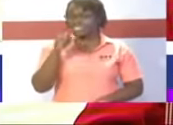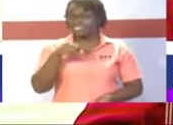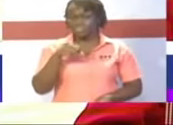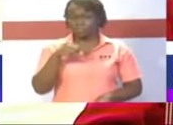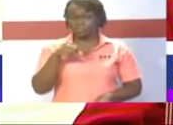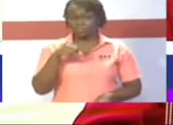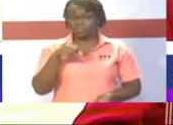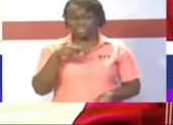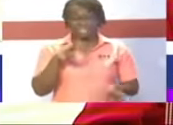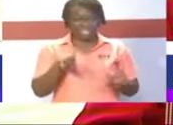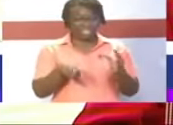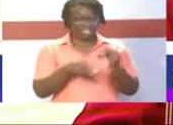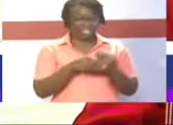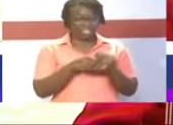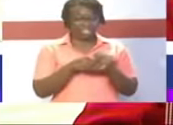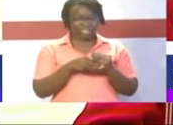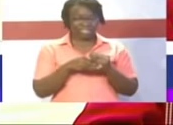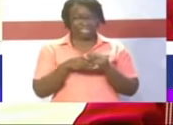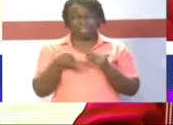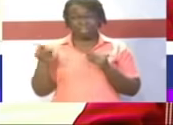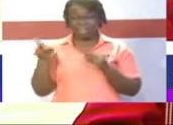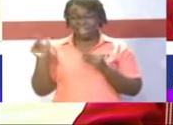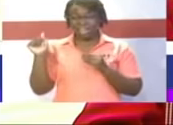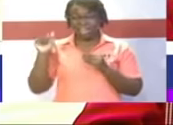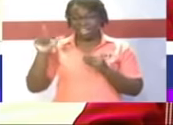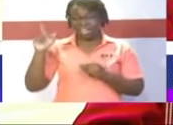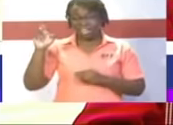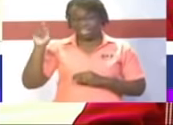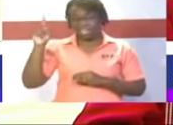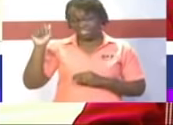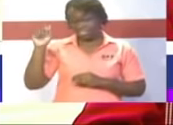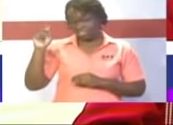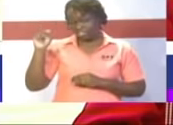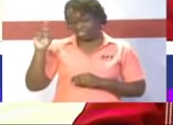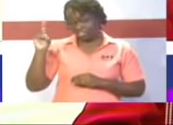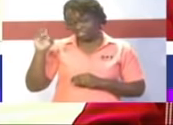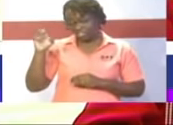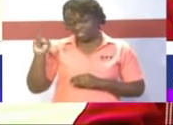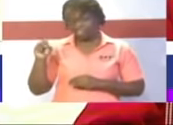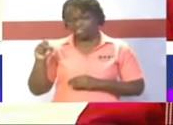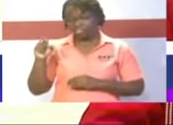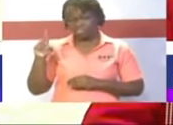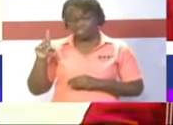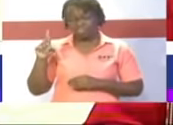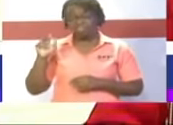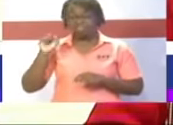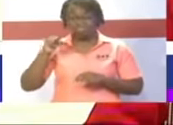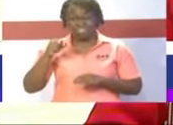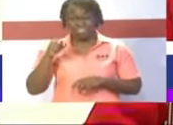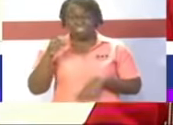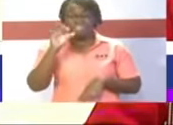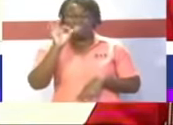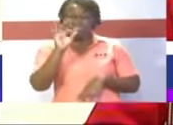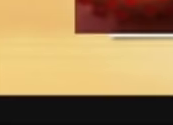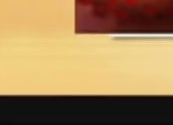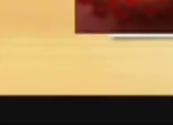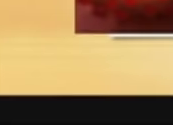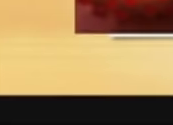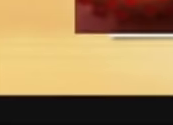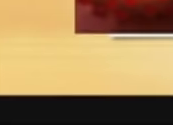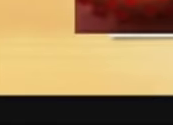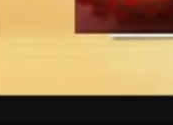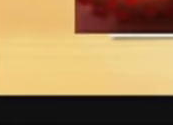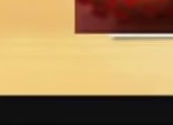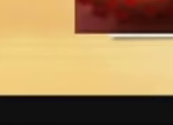Mr. Alexander mentioned, the flu season is once more upon us here again. So can we go to the first slide,